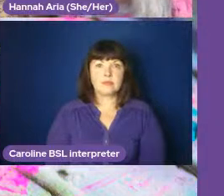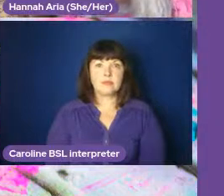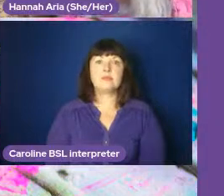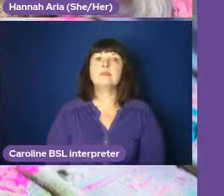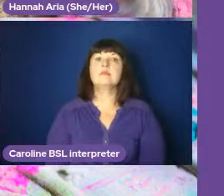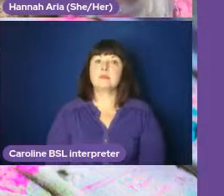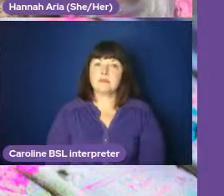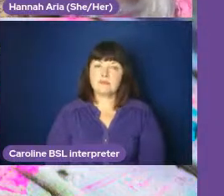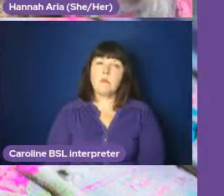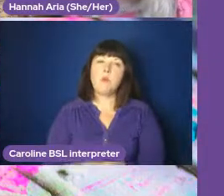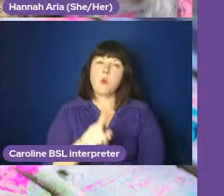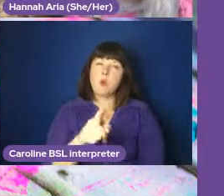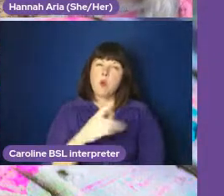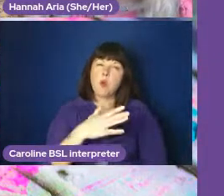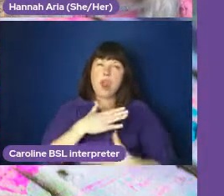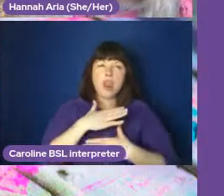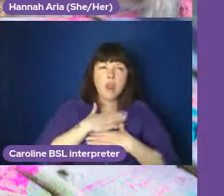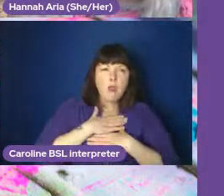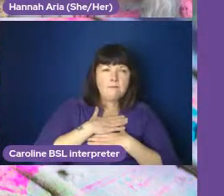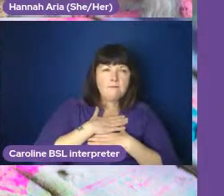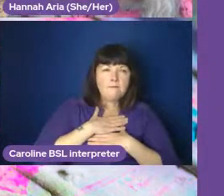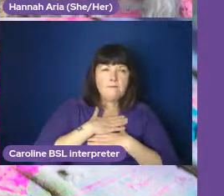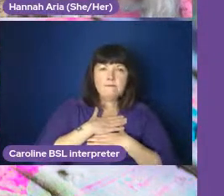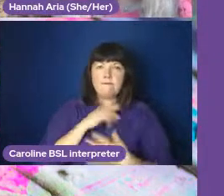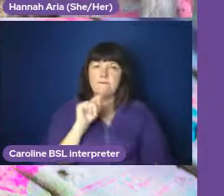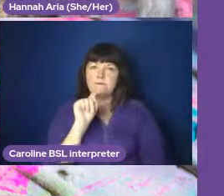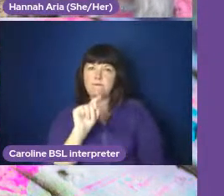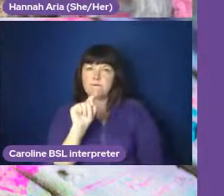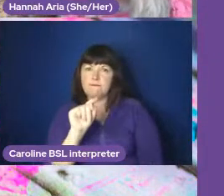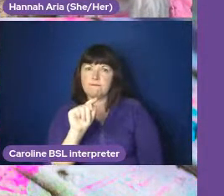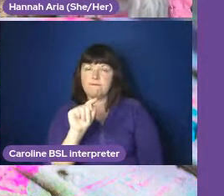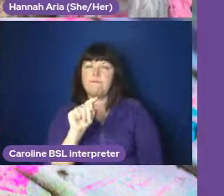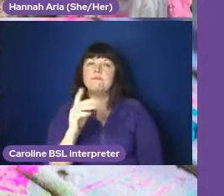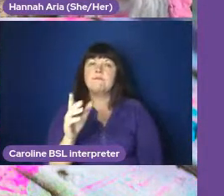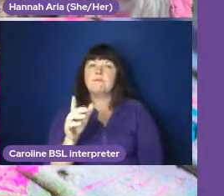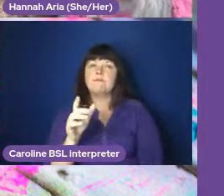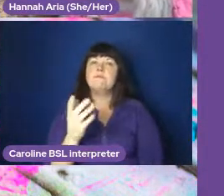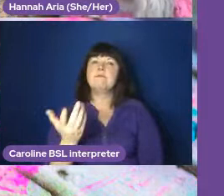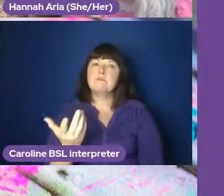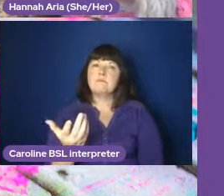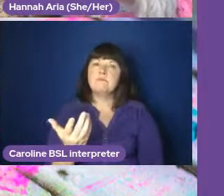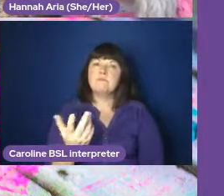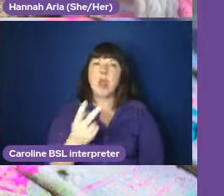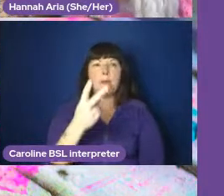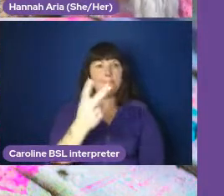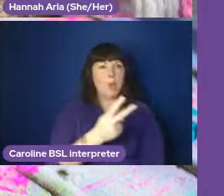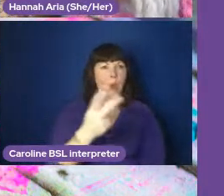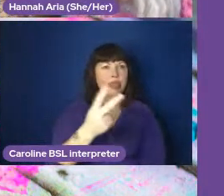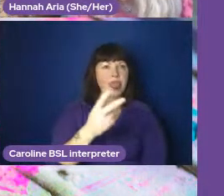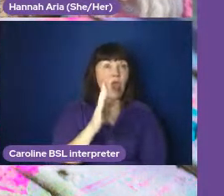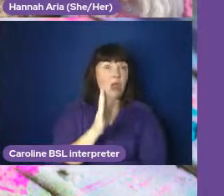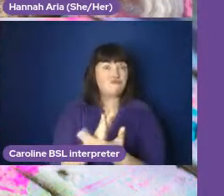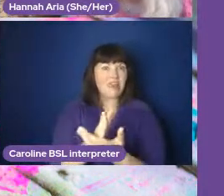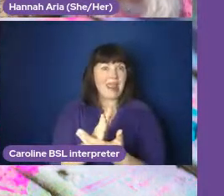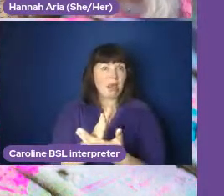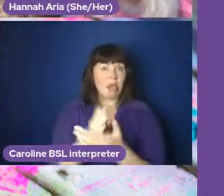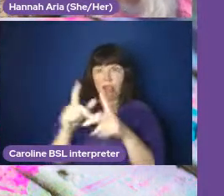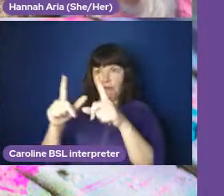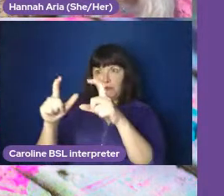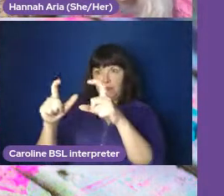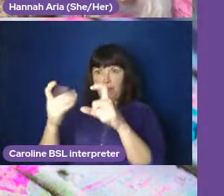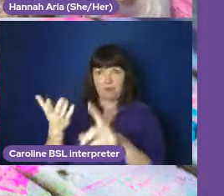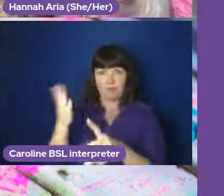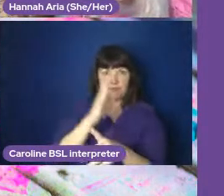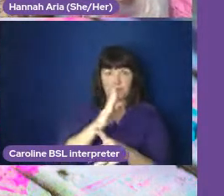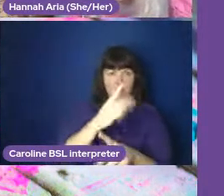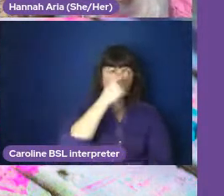Now, I love the fact that she has put her side profile as well as the actual Wig of Wisdom creation. So we